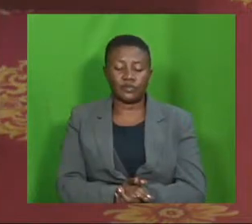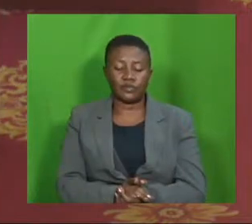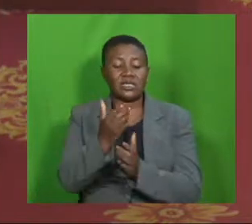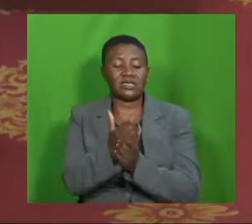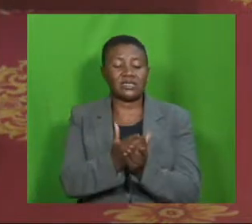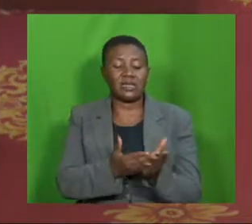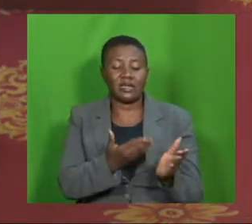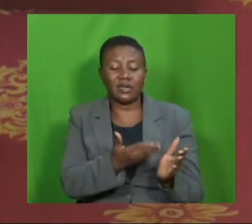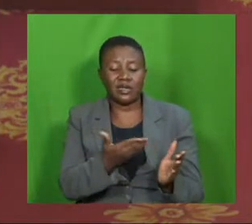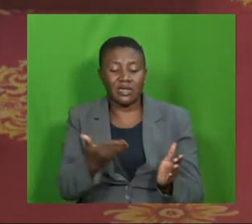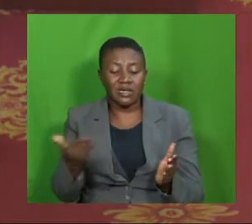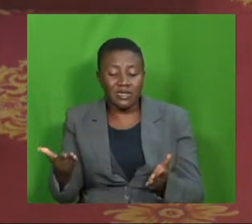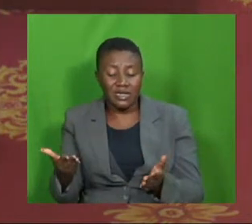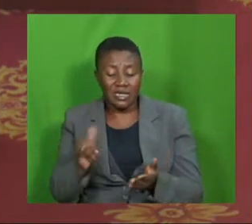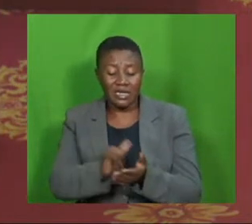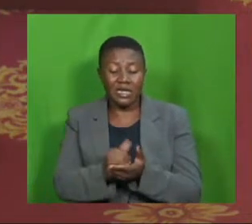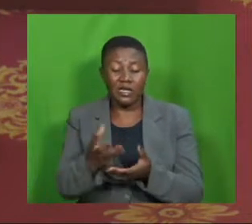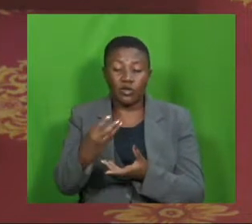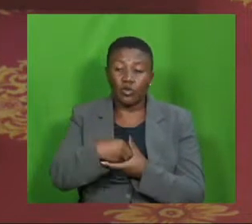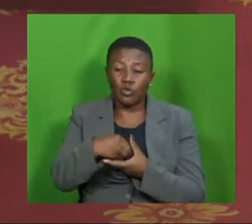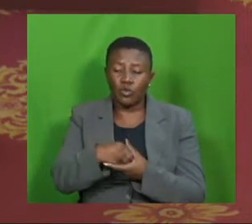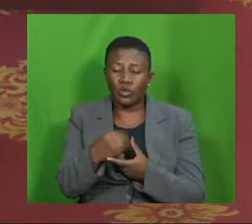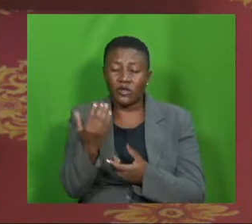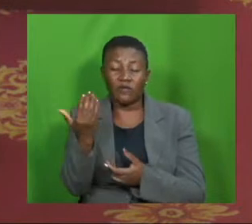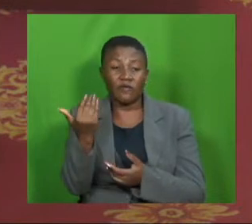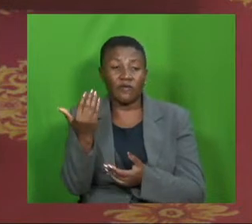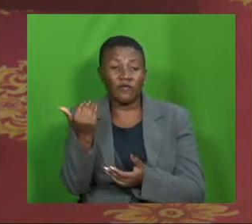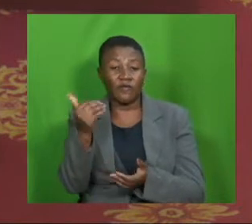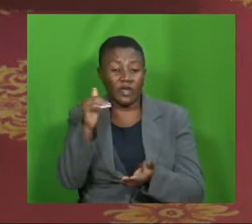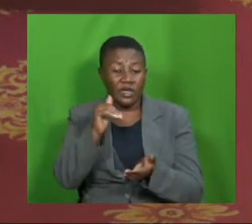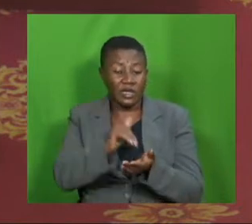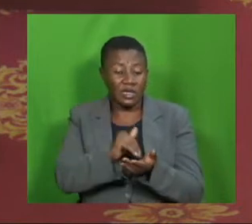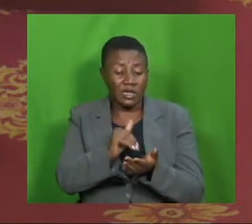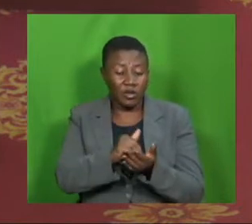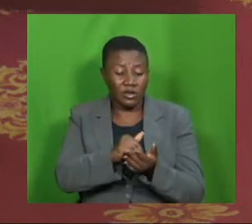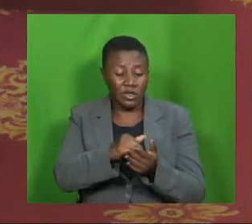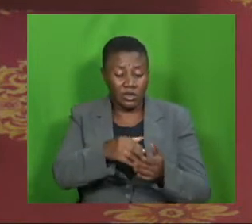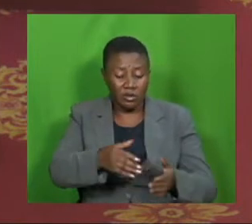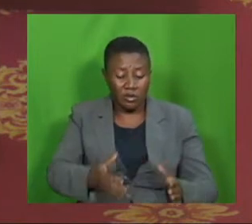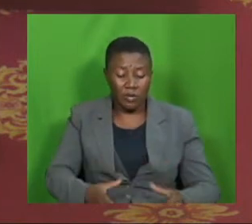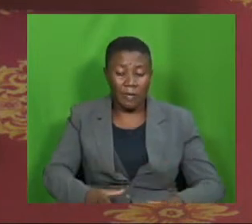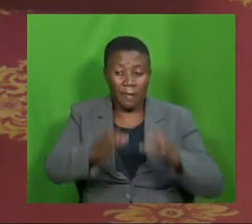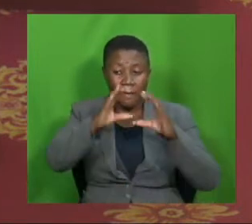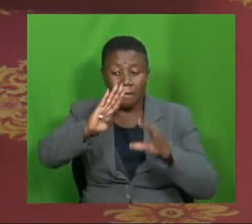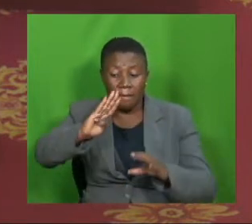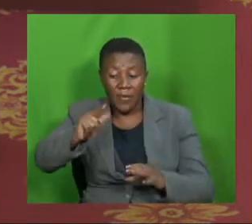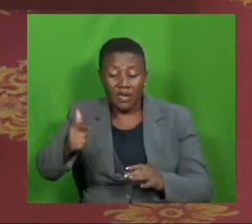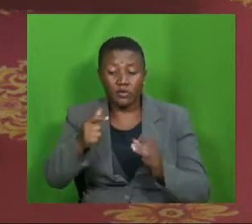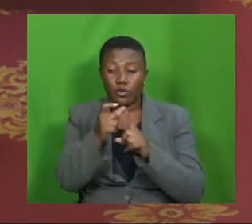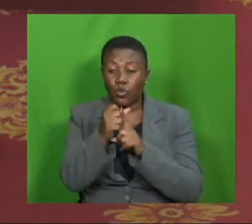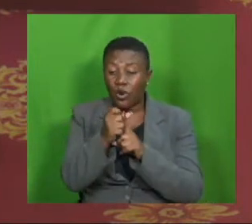items, including 15,000 bags of rice and